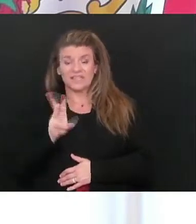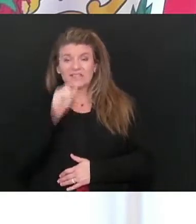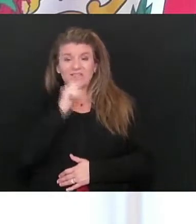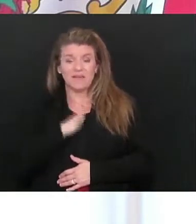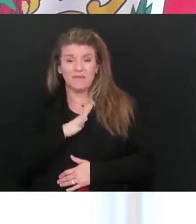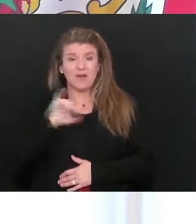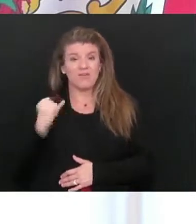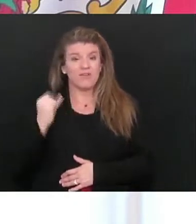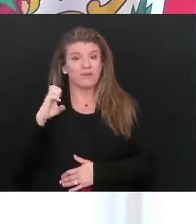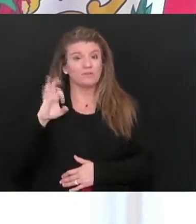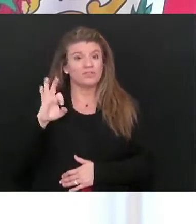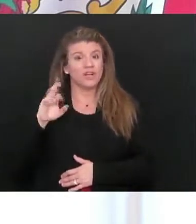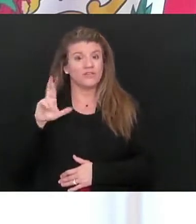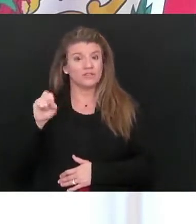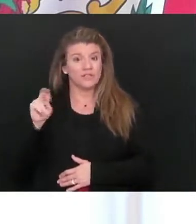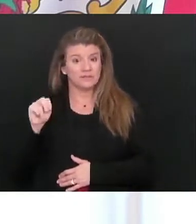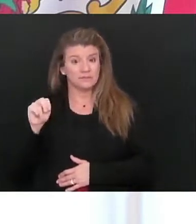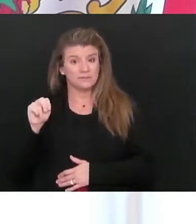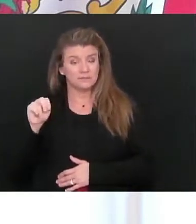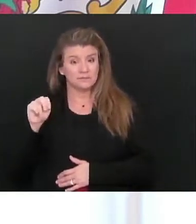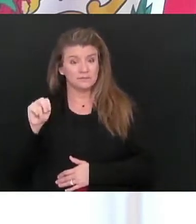female from Jefferson County.